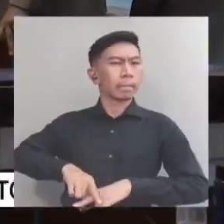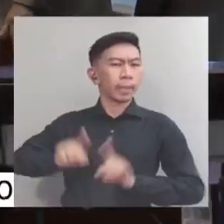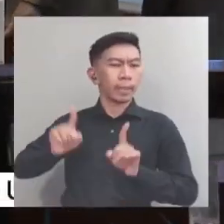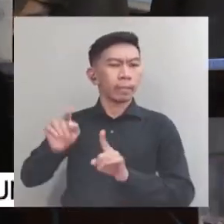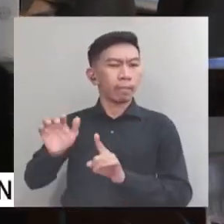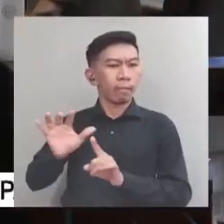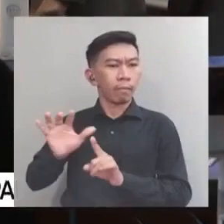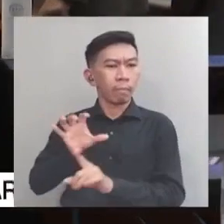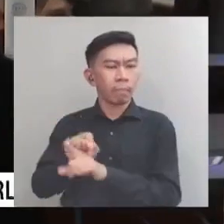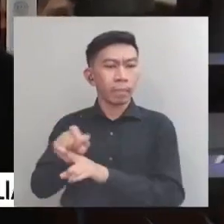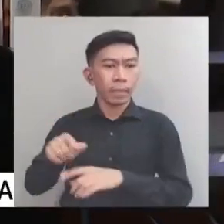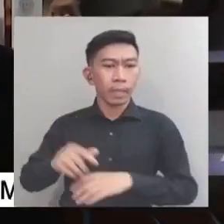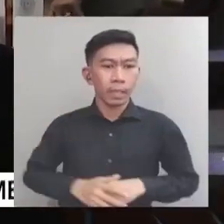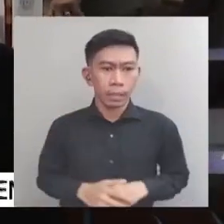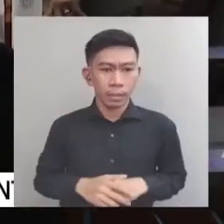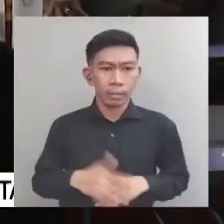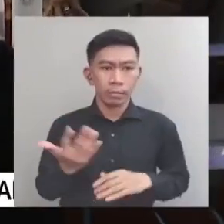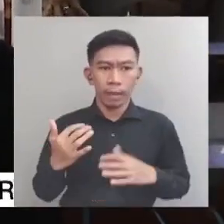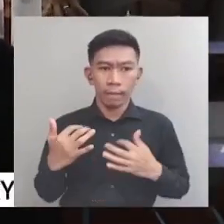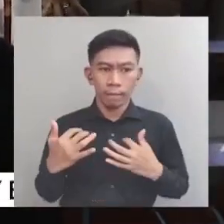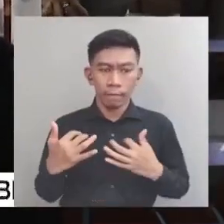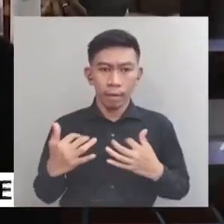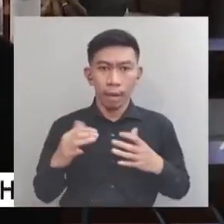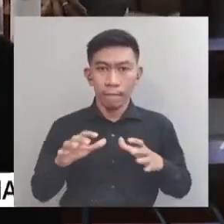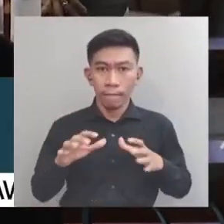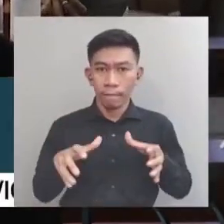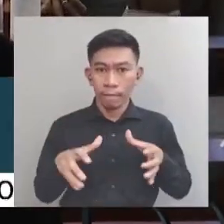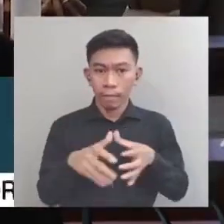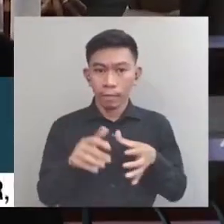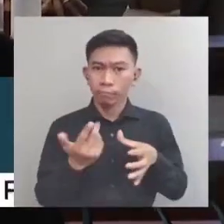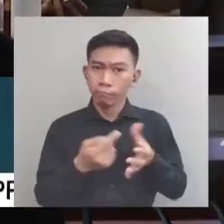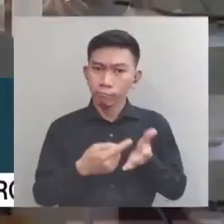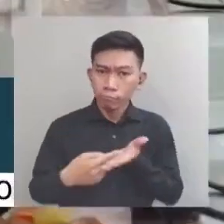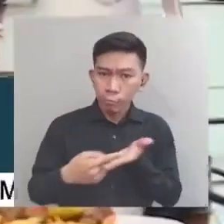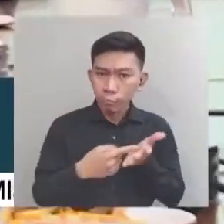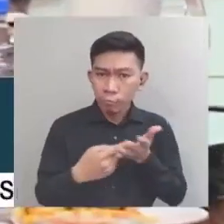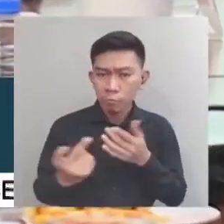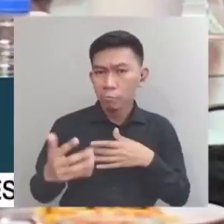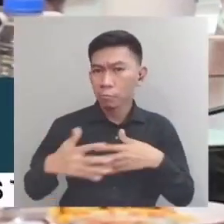Whether at the plenary or during committee hearings,